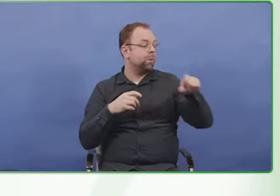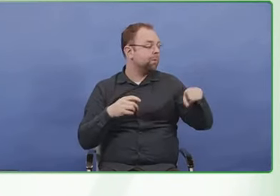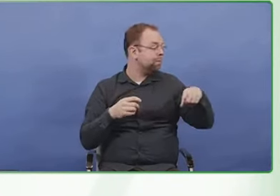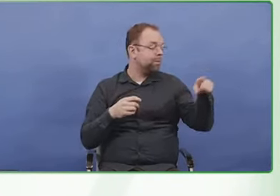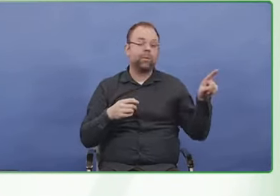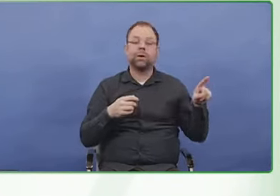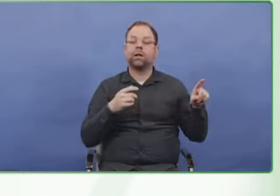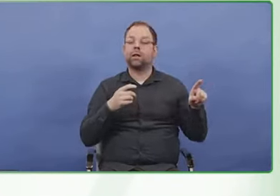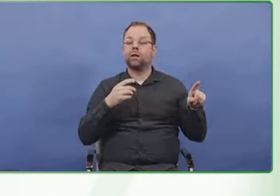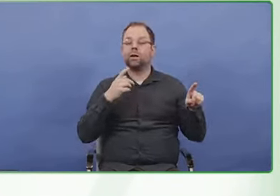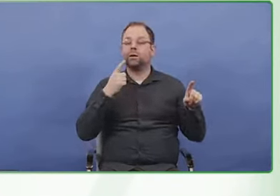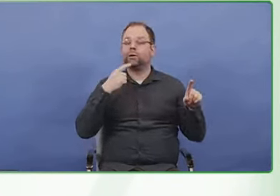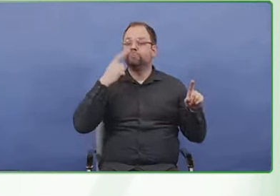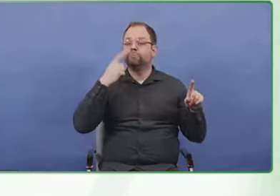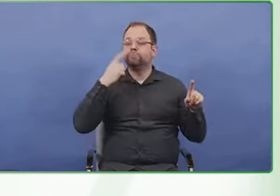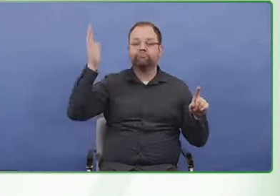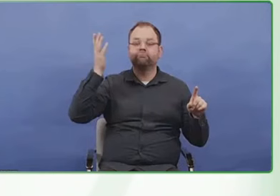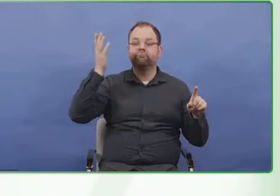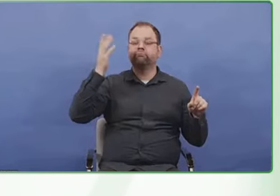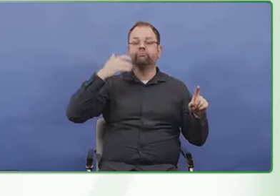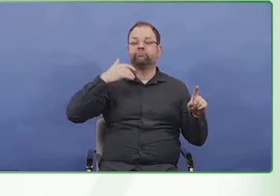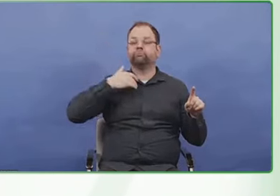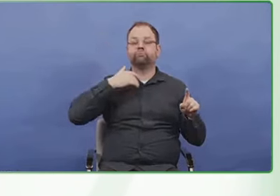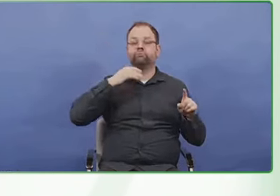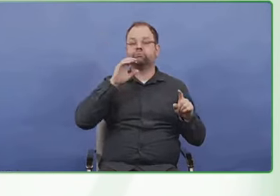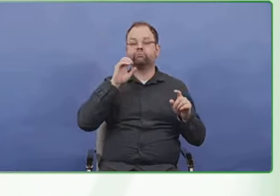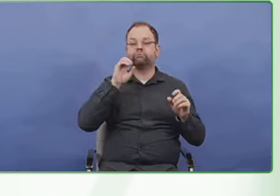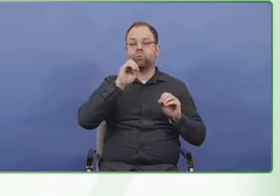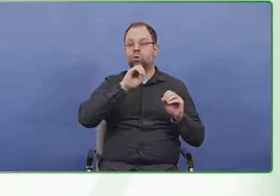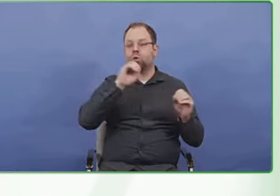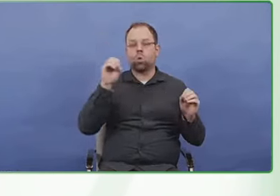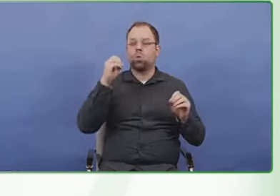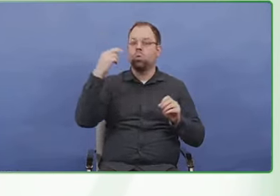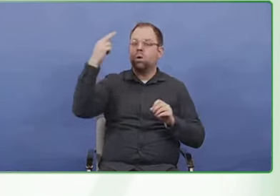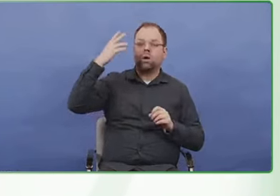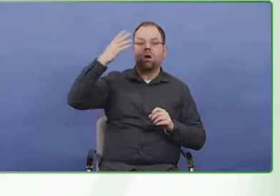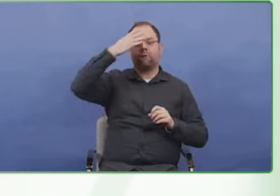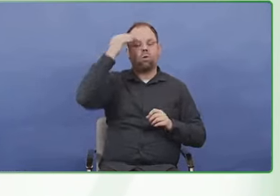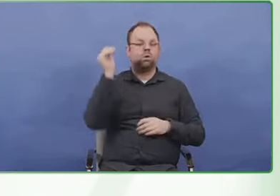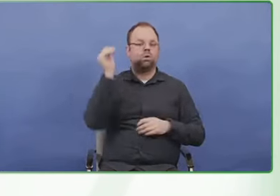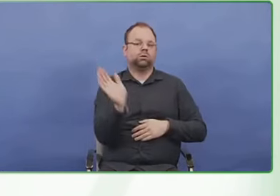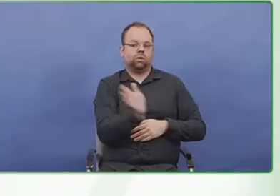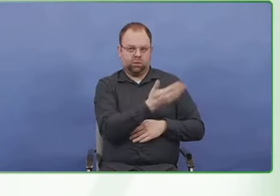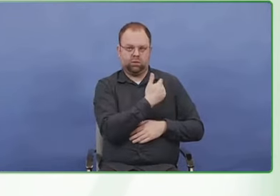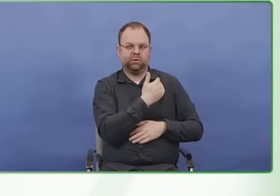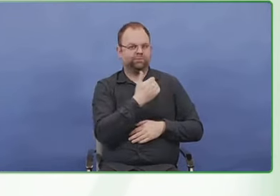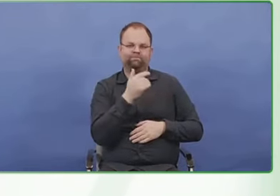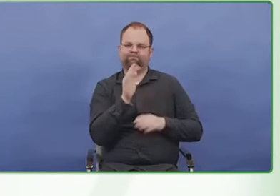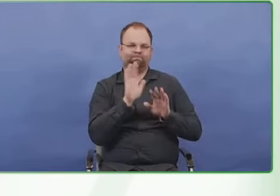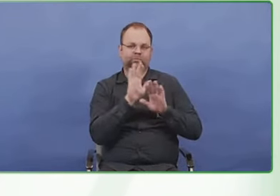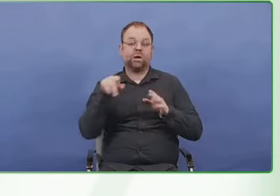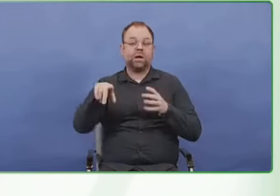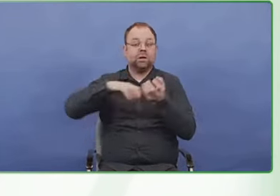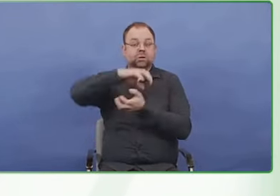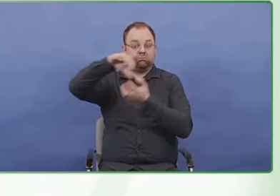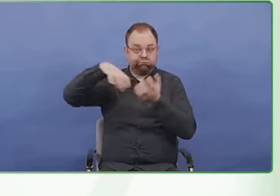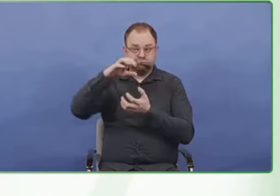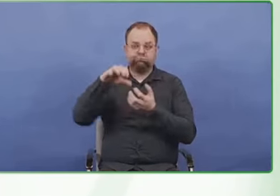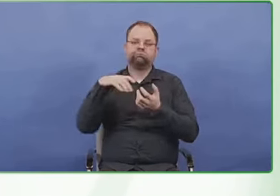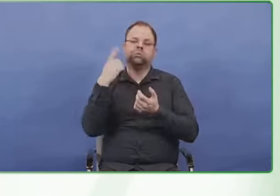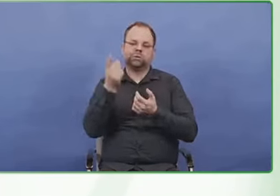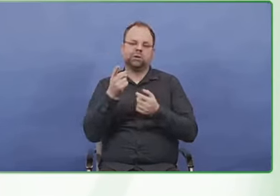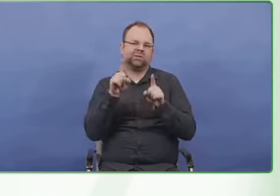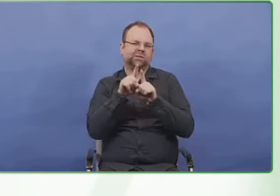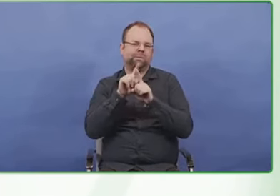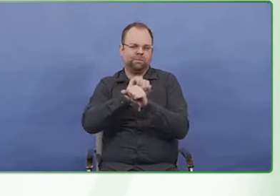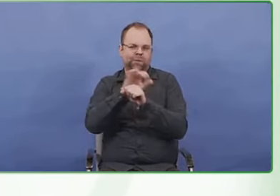I can tell you, from the perspective of making sure that the services we were delivering were, in the most difficult of circumstances,